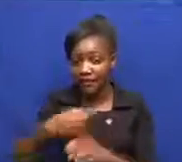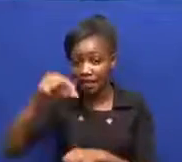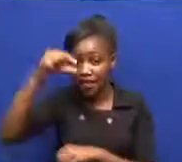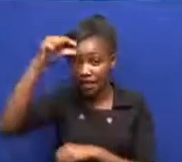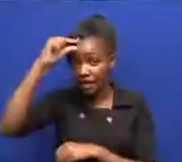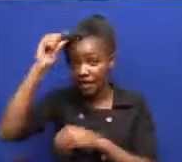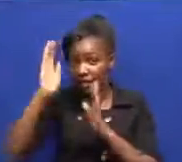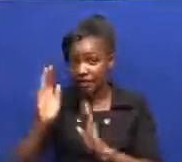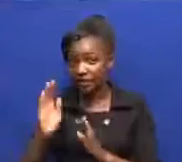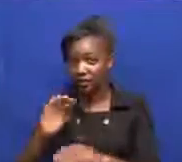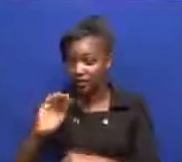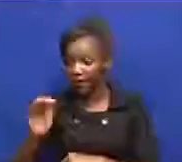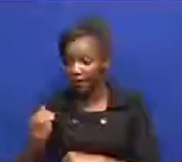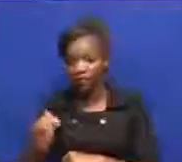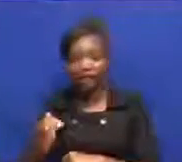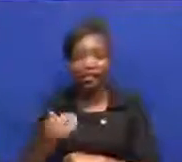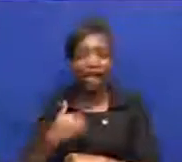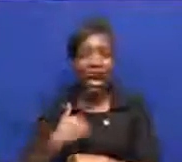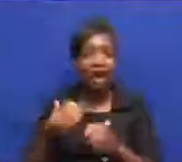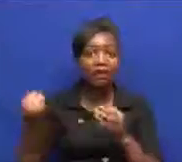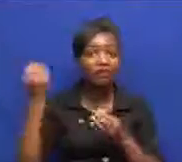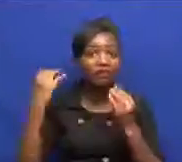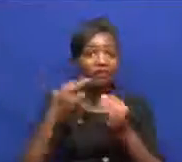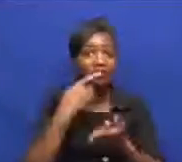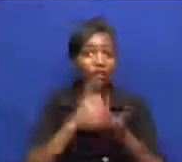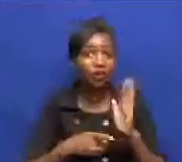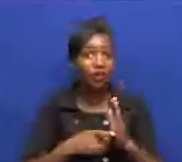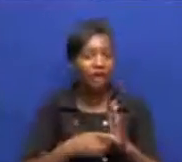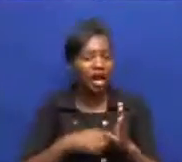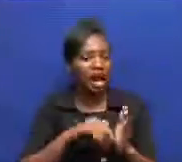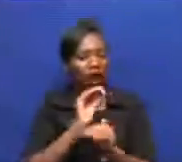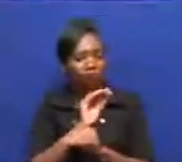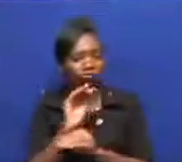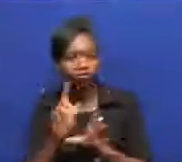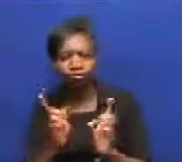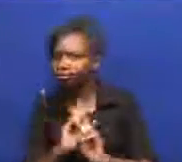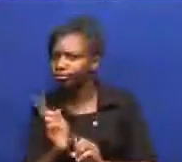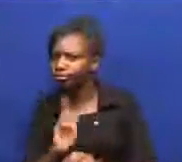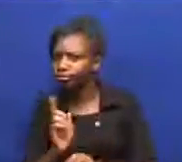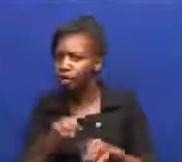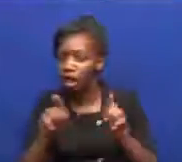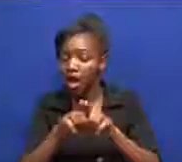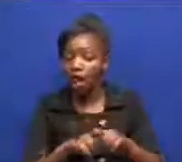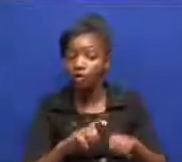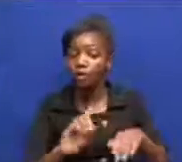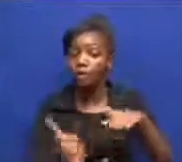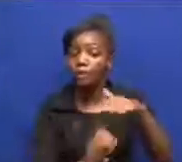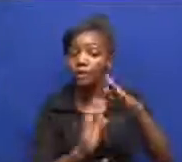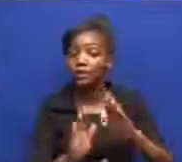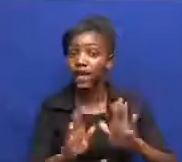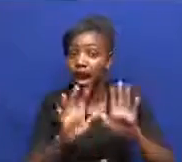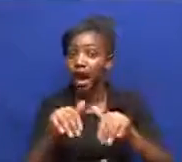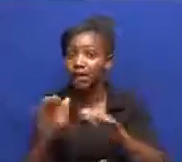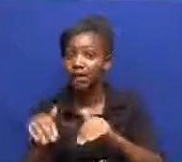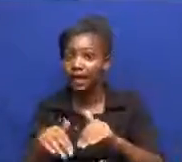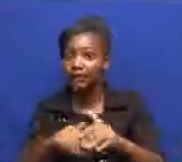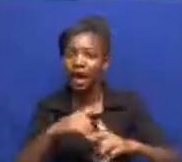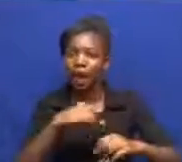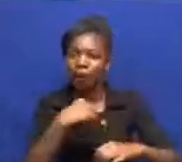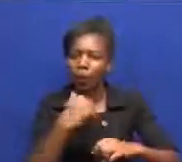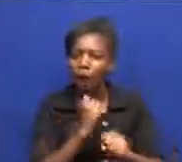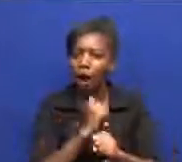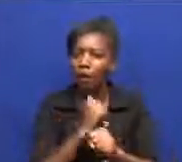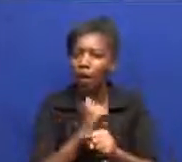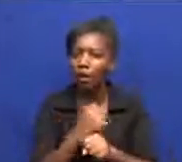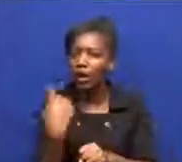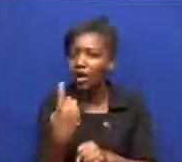tea-growing counties say they have not been consulted and that Agriculture CS Peter Munya has been running a one-man show at